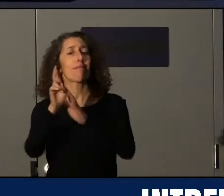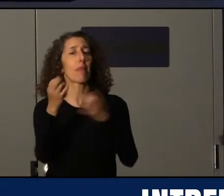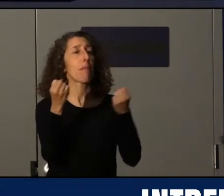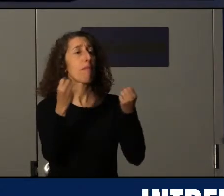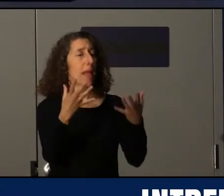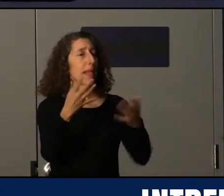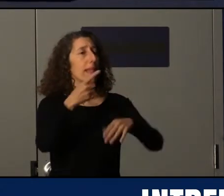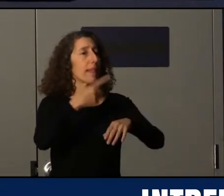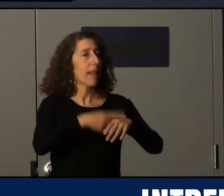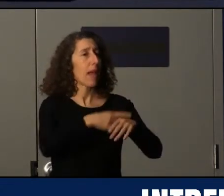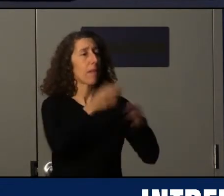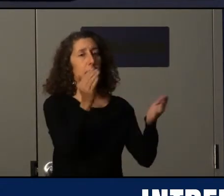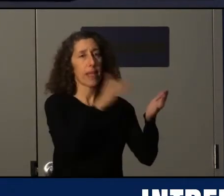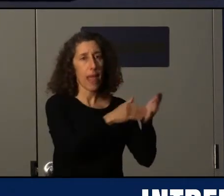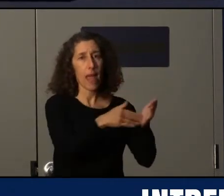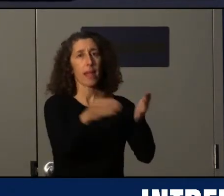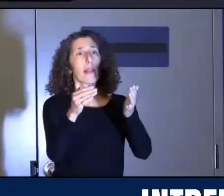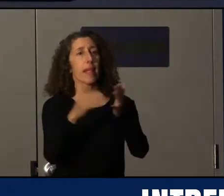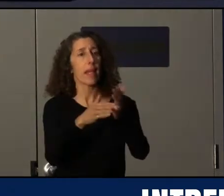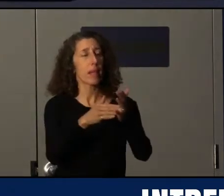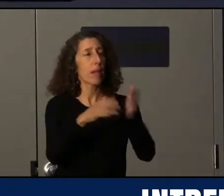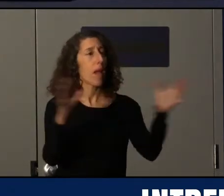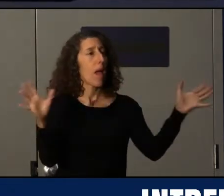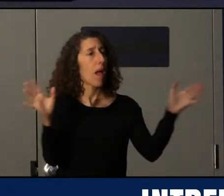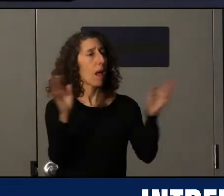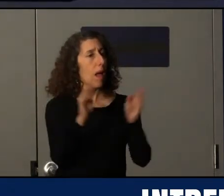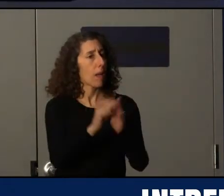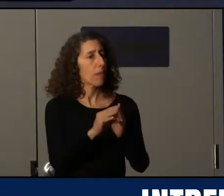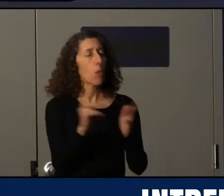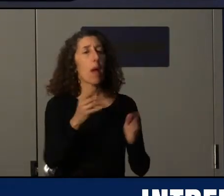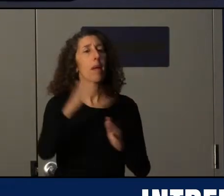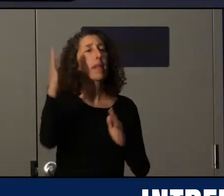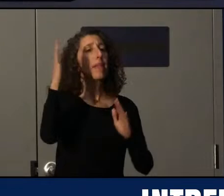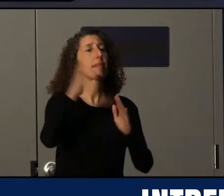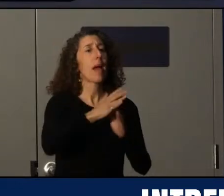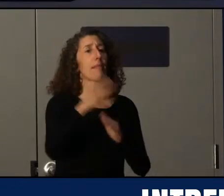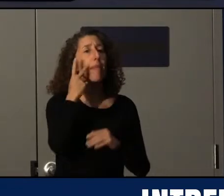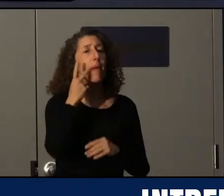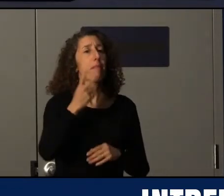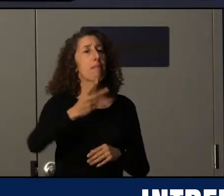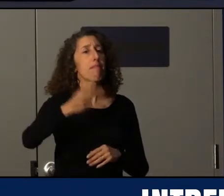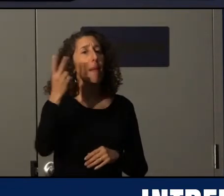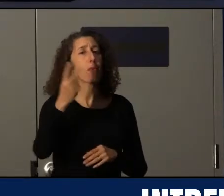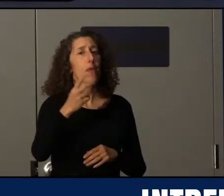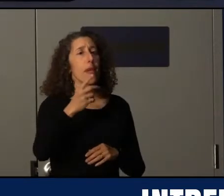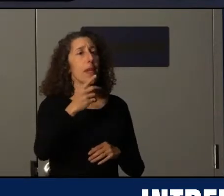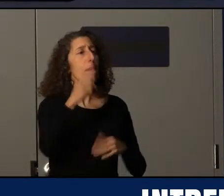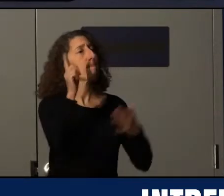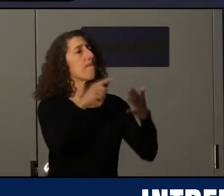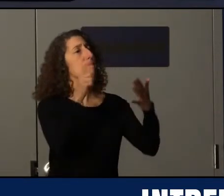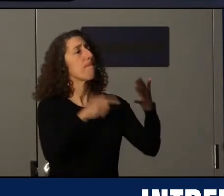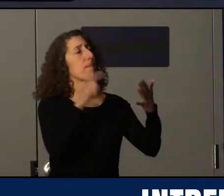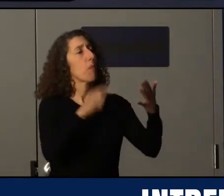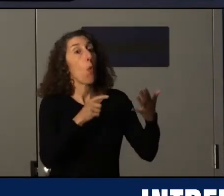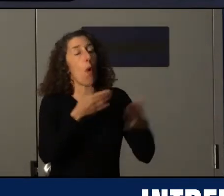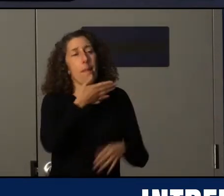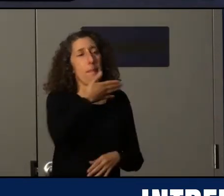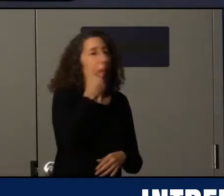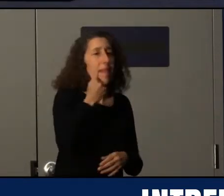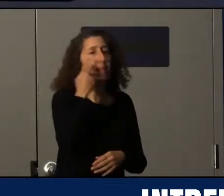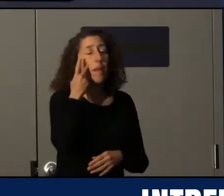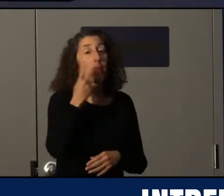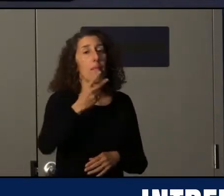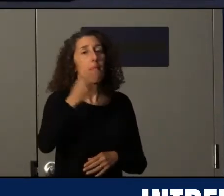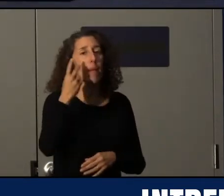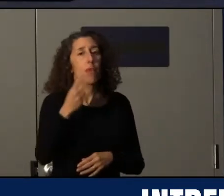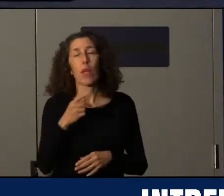memories, and also some of you can see that thing actually, that was you had that in the cupola? I did, but we set it up after. You did? And that's not the same thing that's back